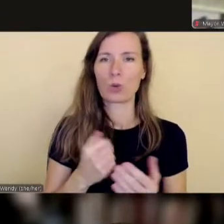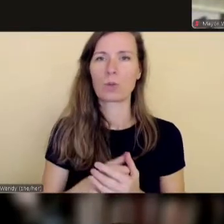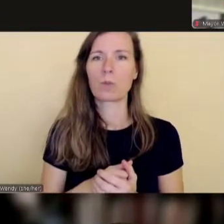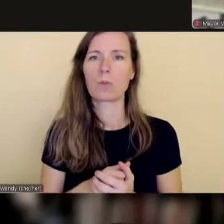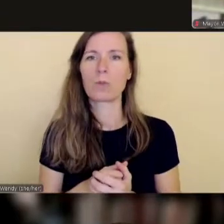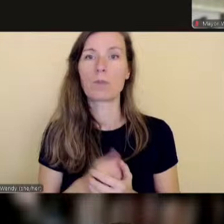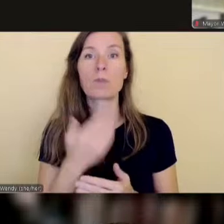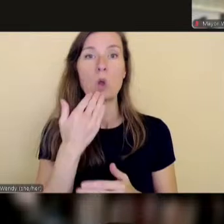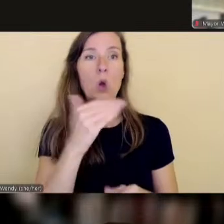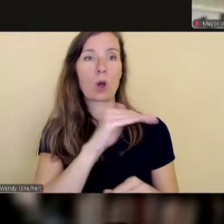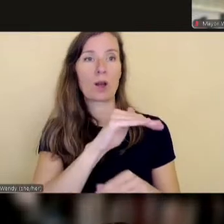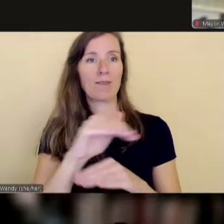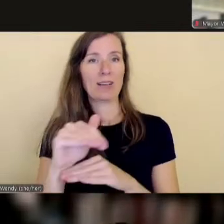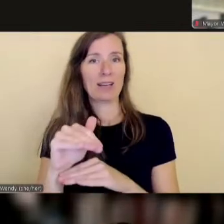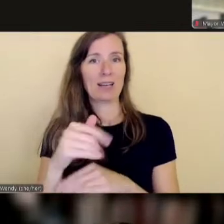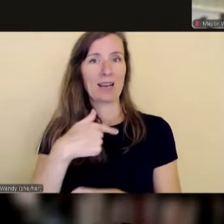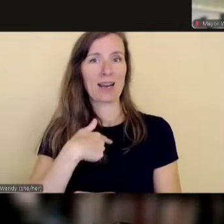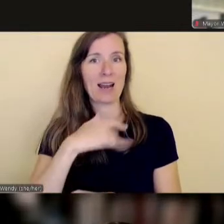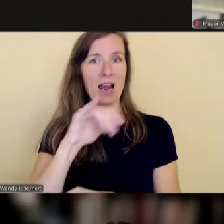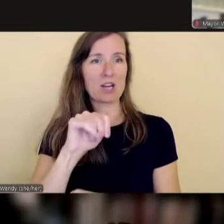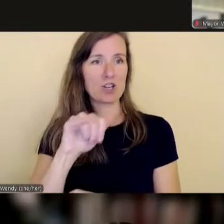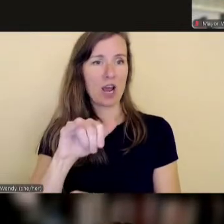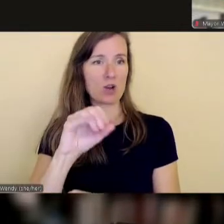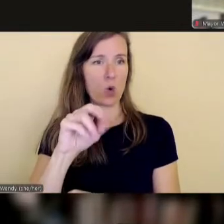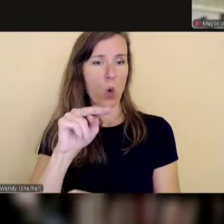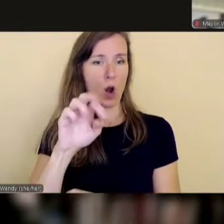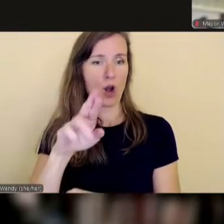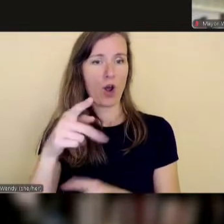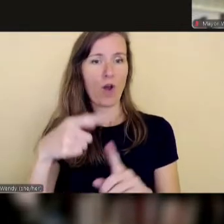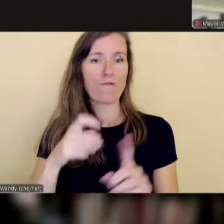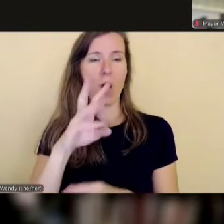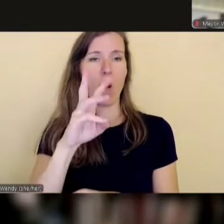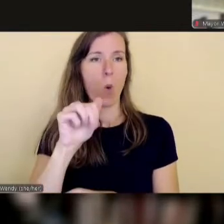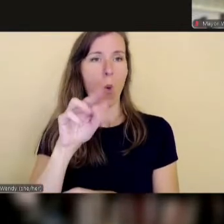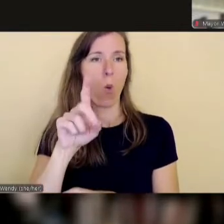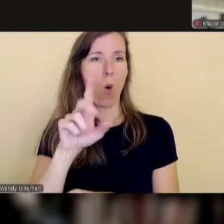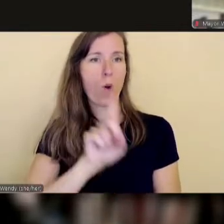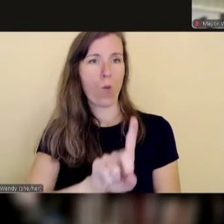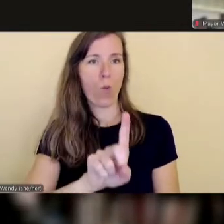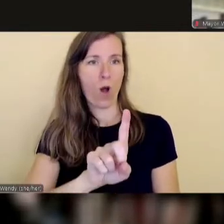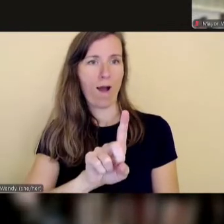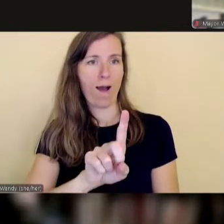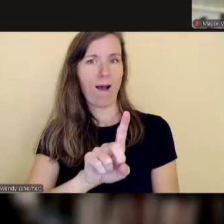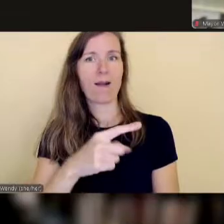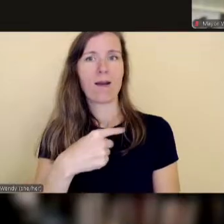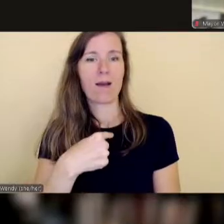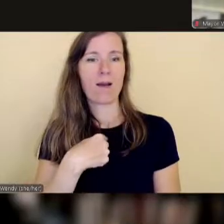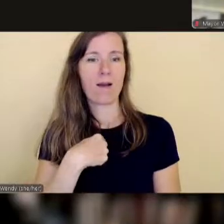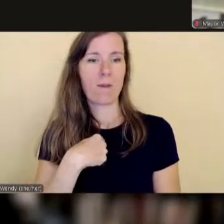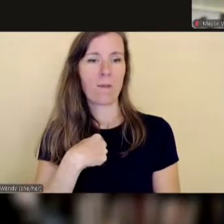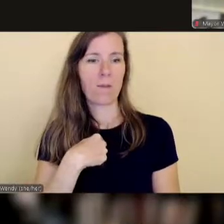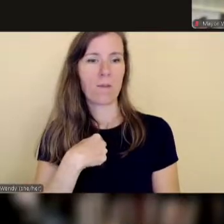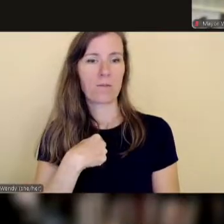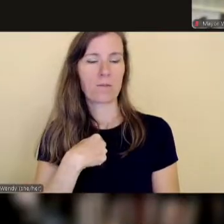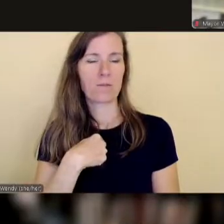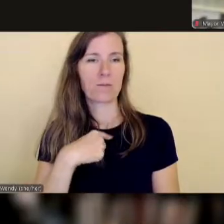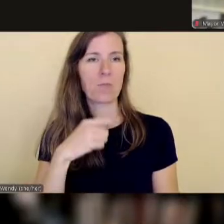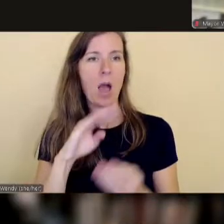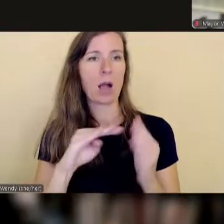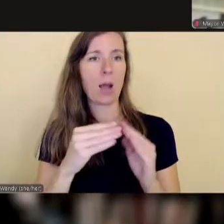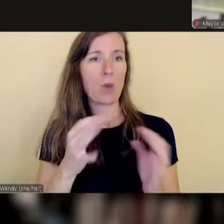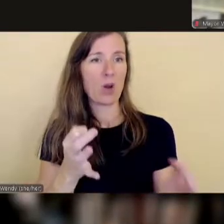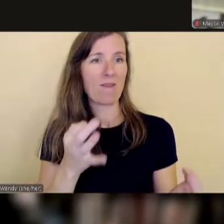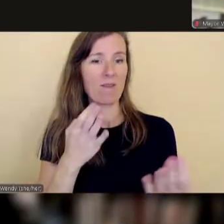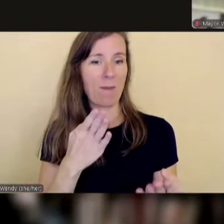Good evening, everyone. I'm Jay Joyner from Ward 1, and in response to community input regarding proposed projects